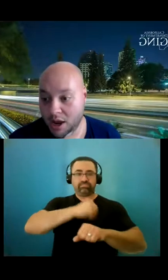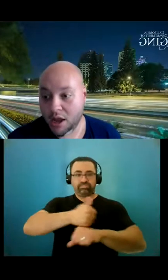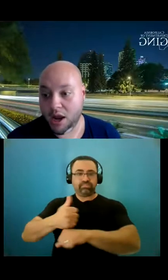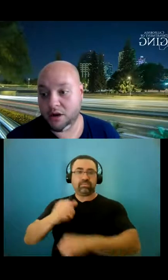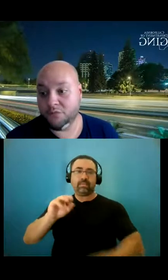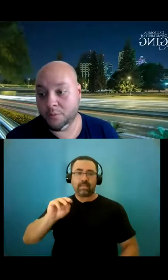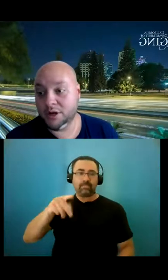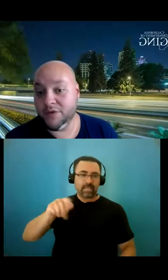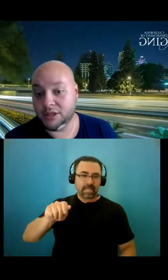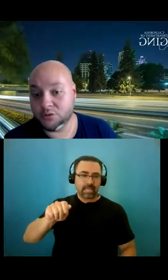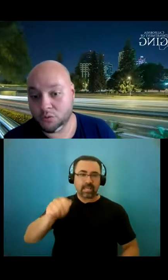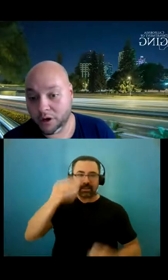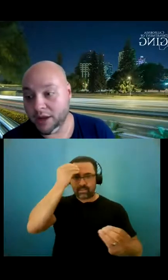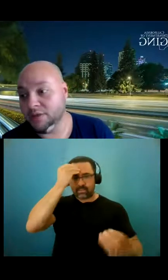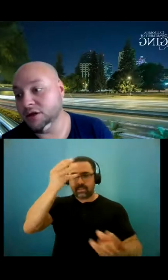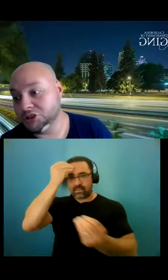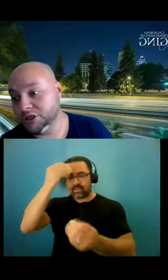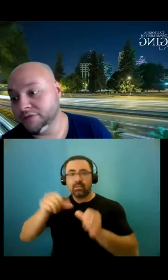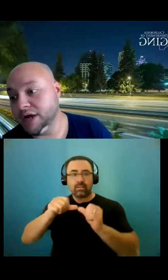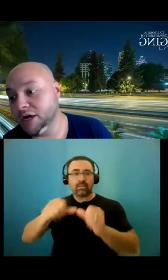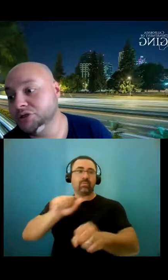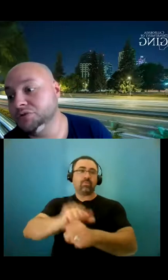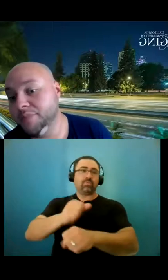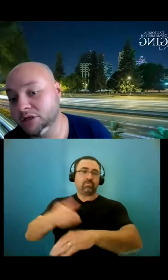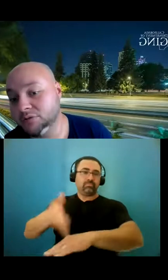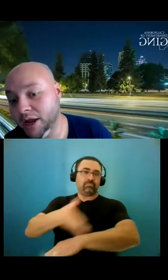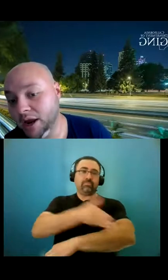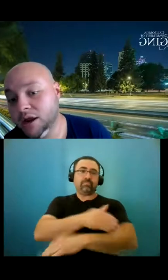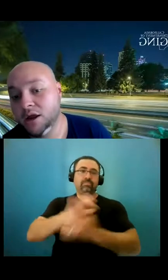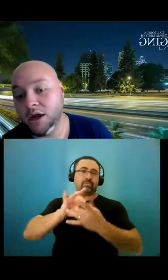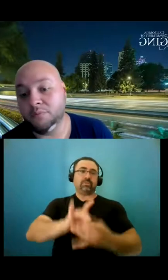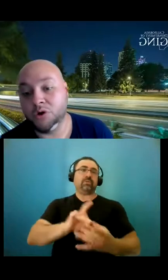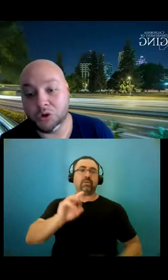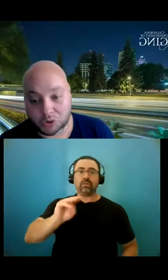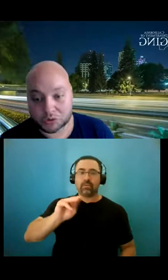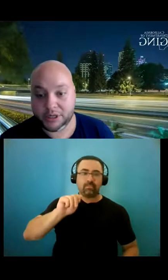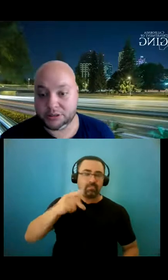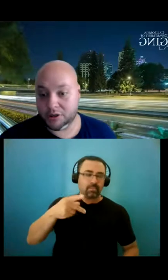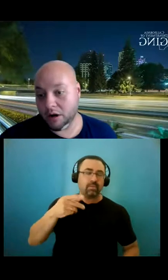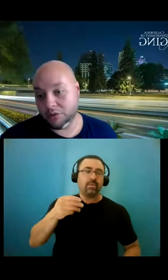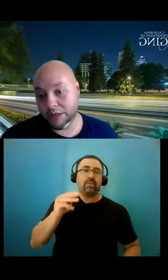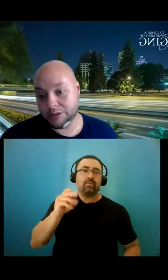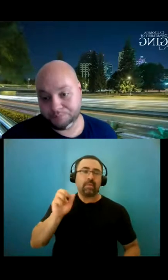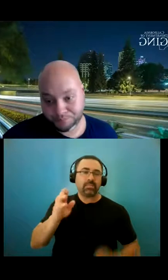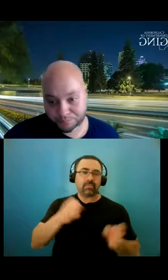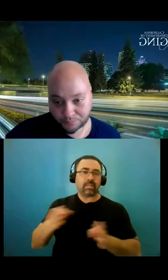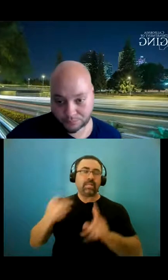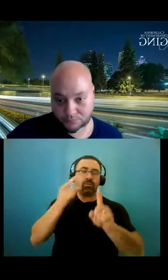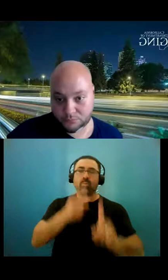MPA and inform and advance the work and the initiatives tied to the master plan goals as they're outlined.